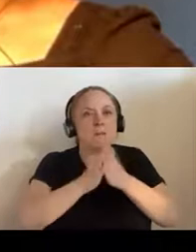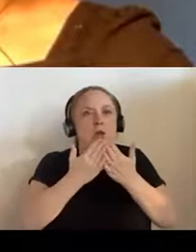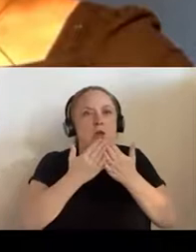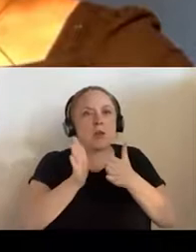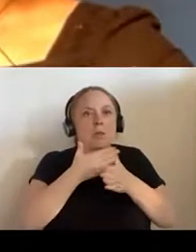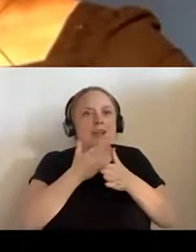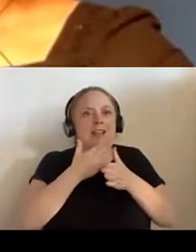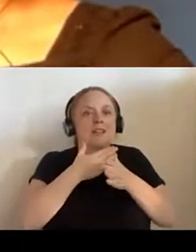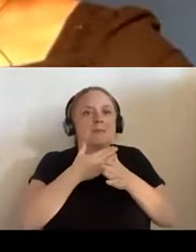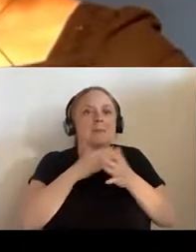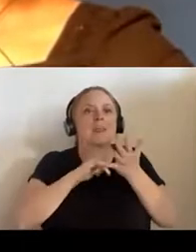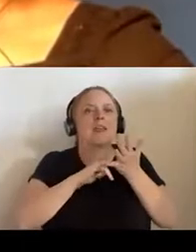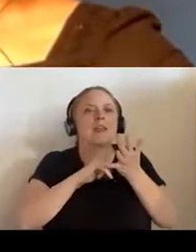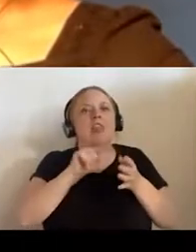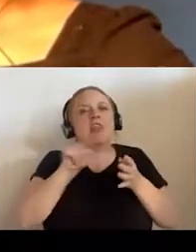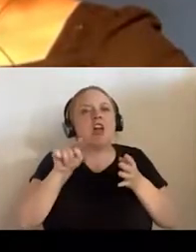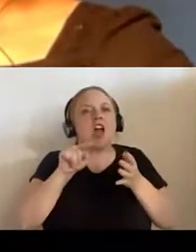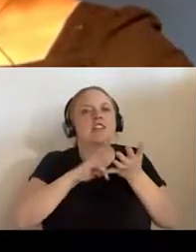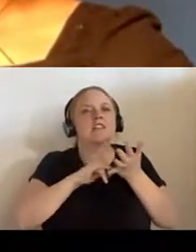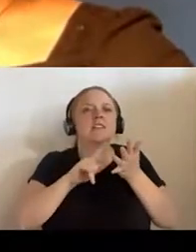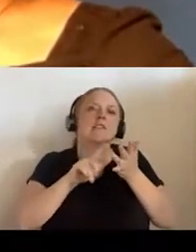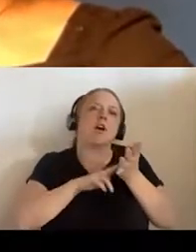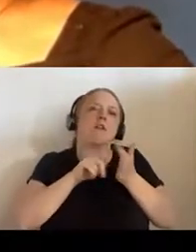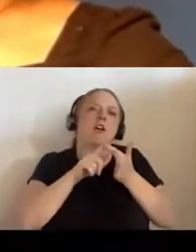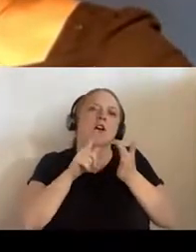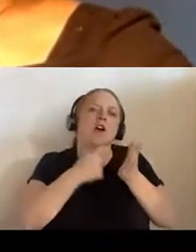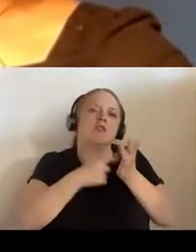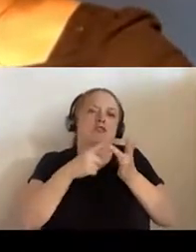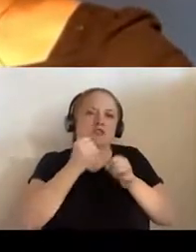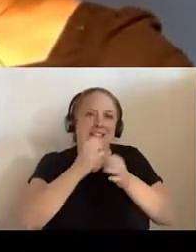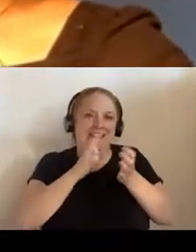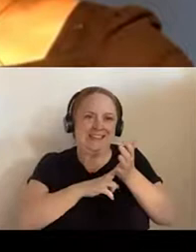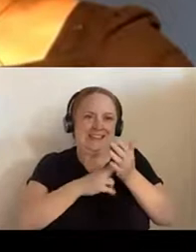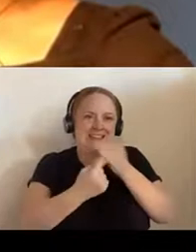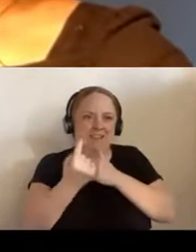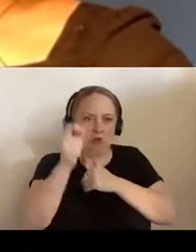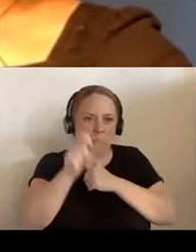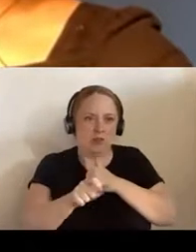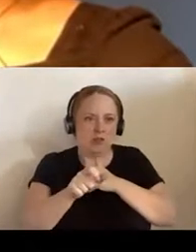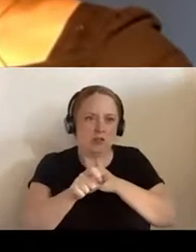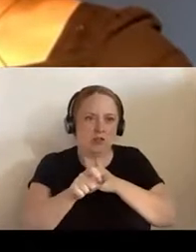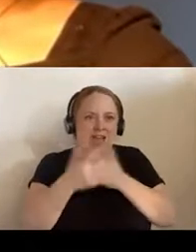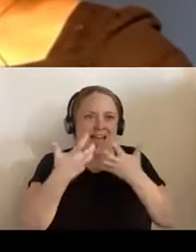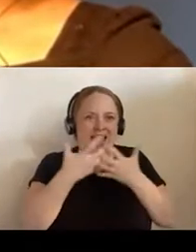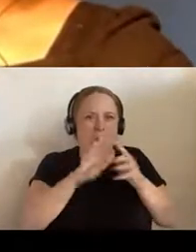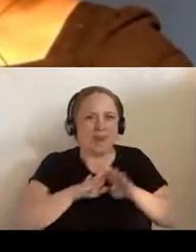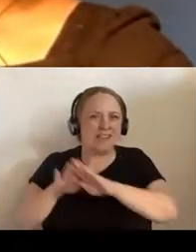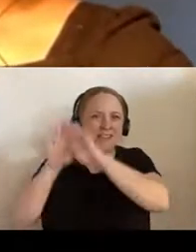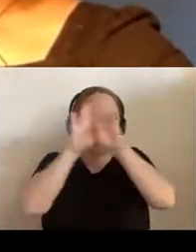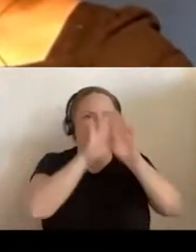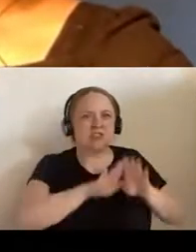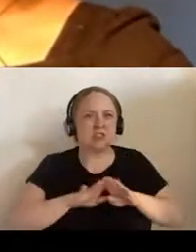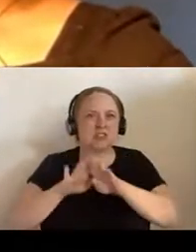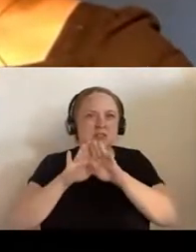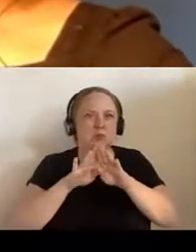Sovereign Individual, and it's more from an economic standpoint, but it's talking about how the nation state was formed and how nations will start to